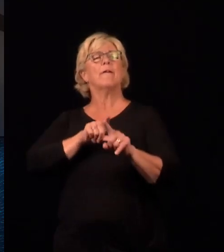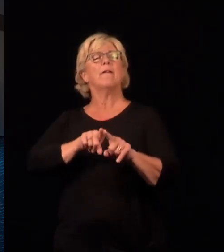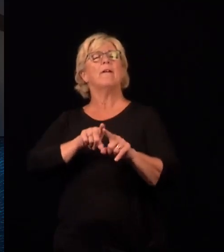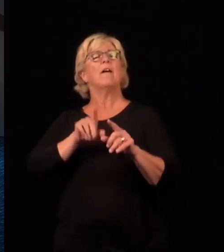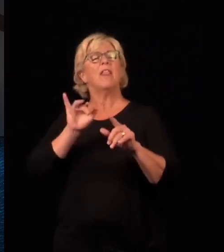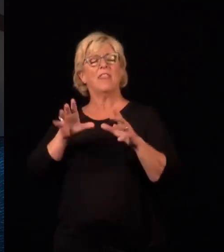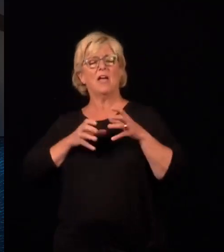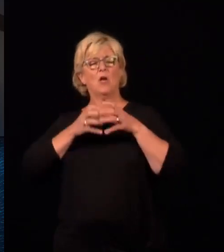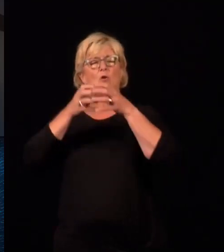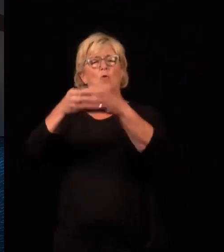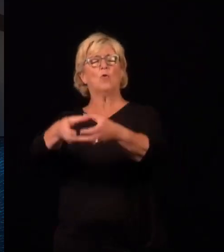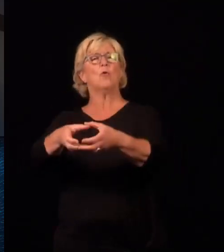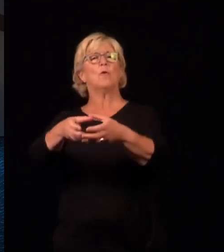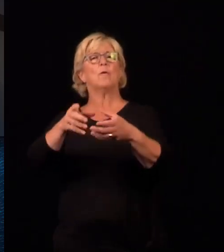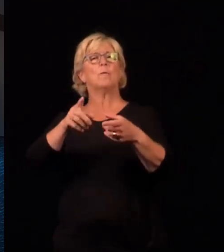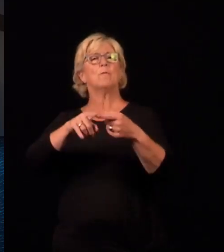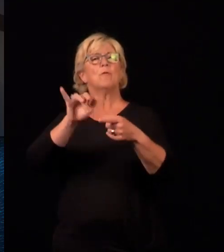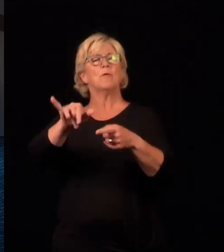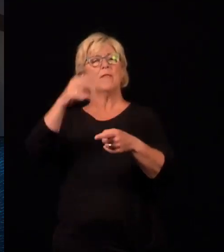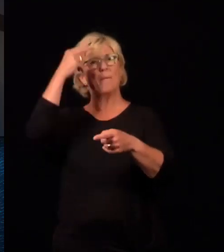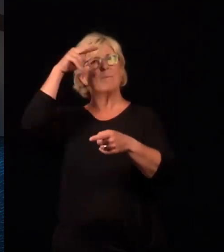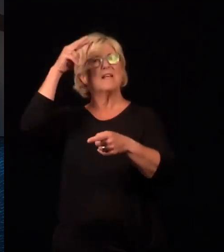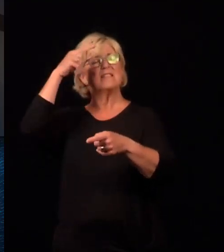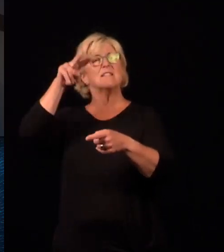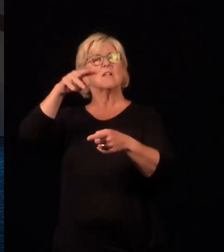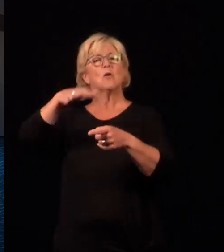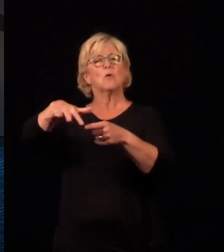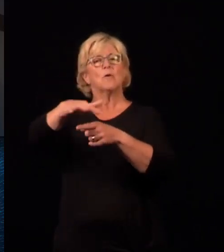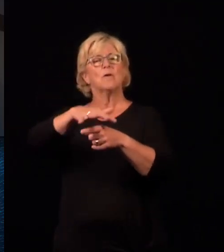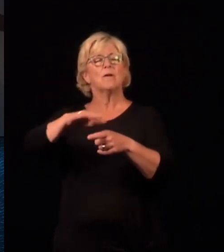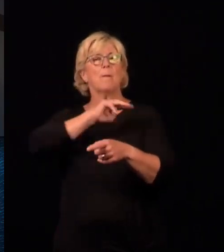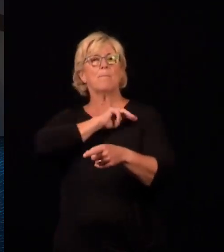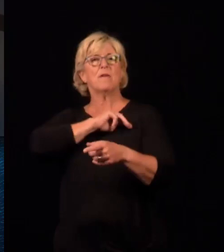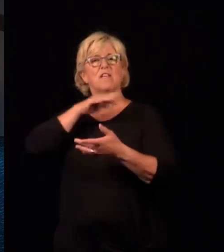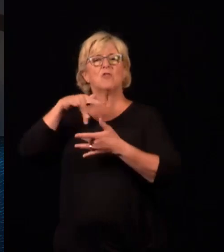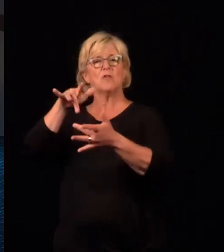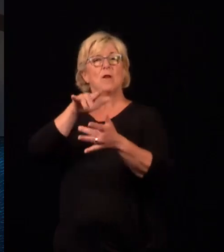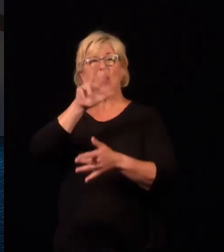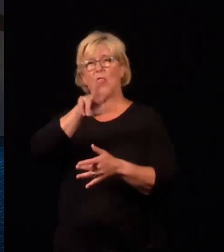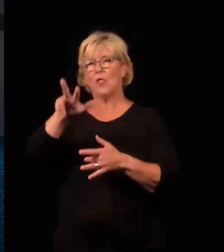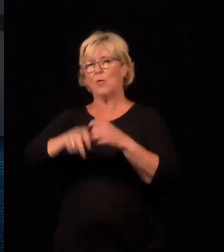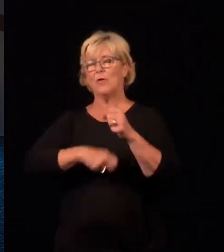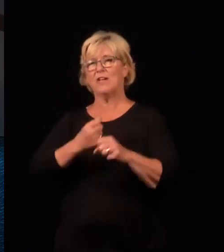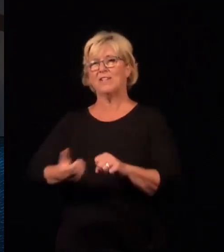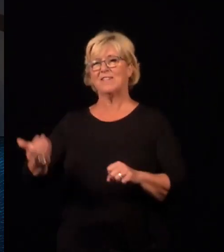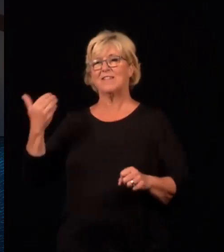with, that showed me the love and reached out to me 33 years ago.